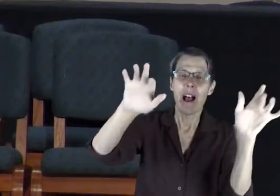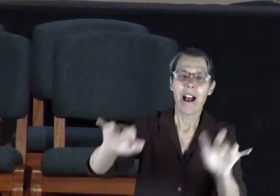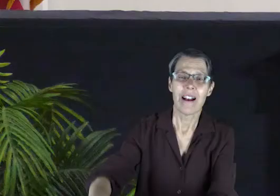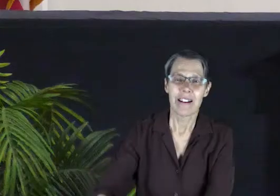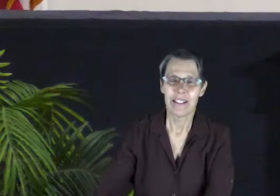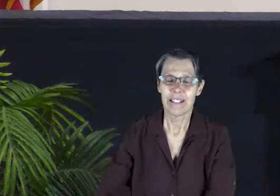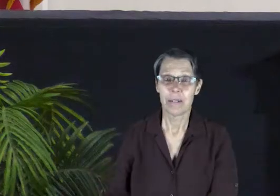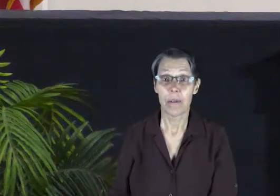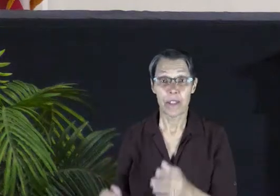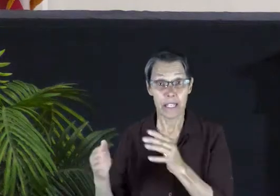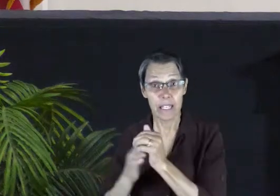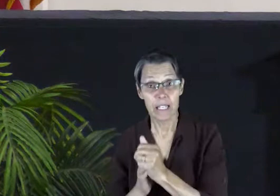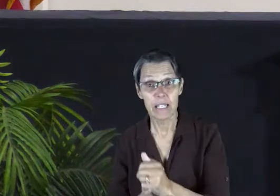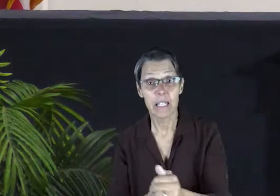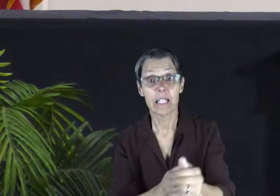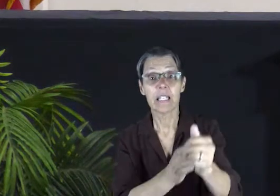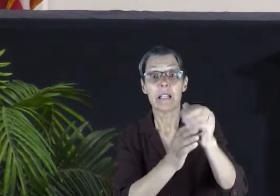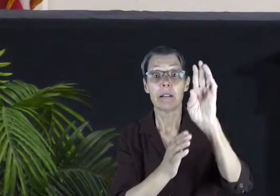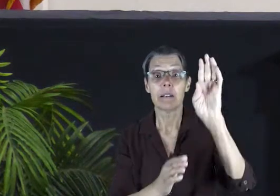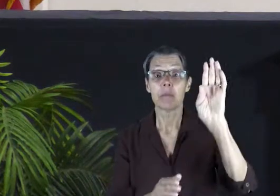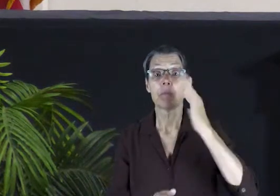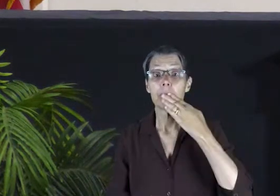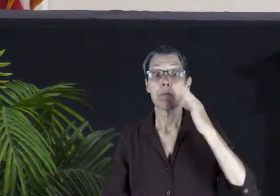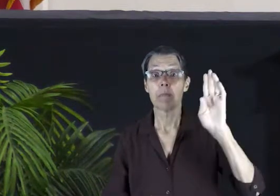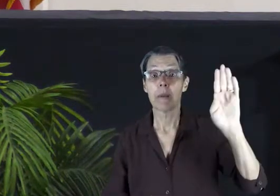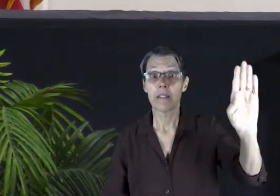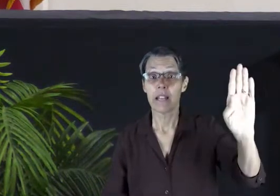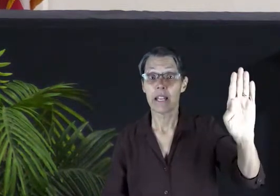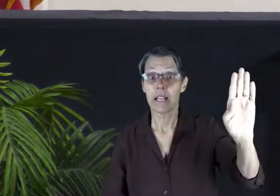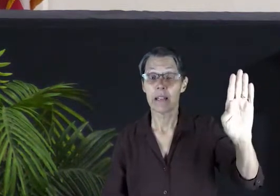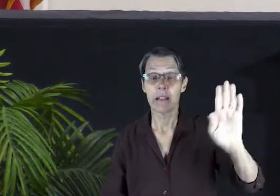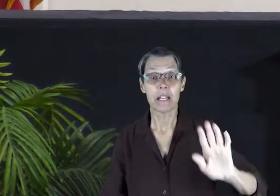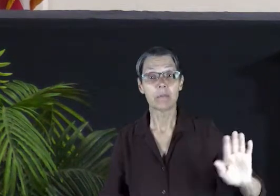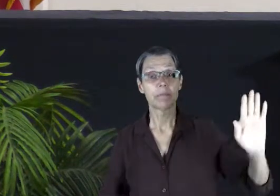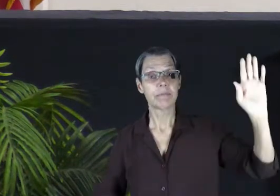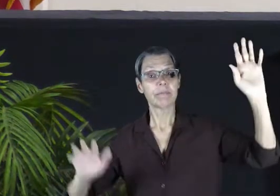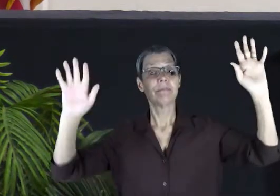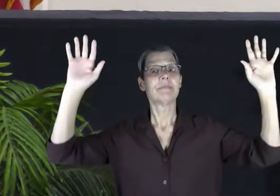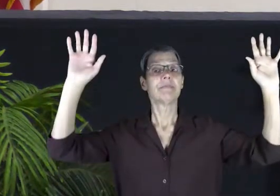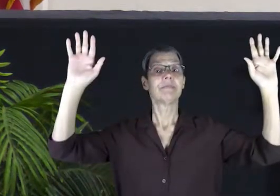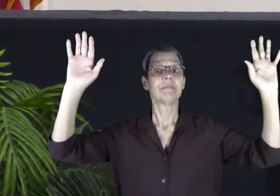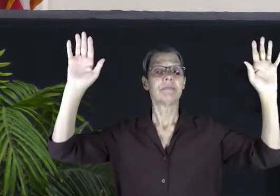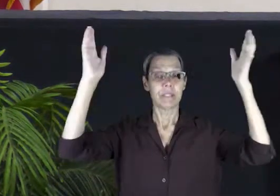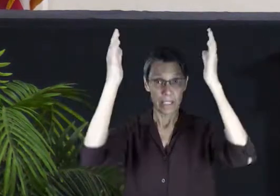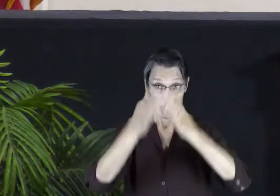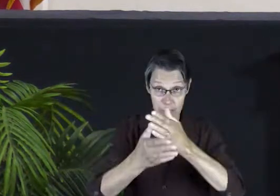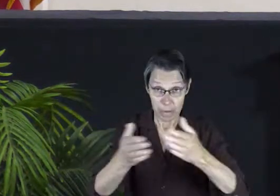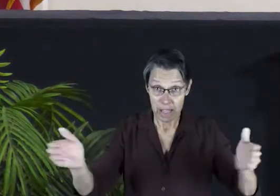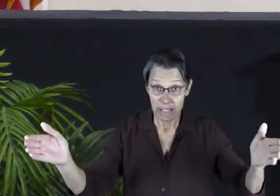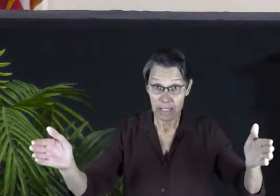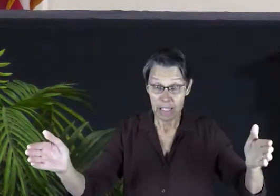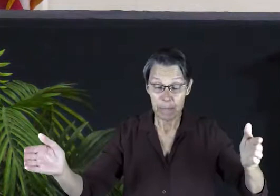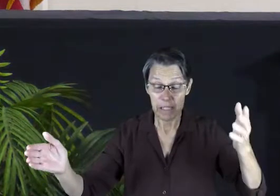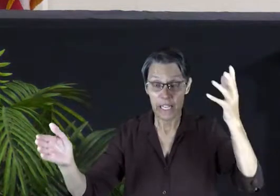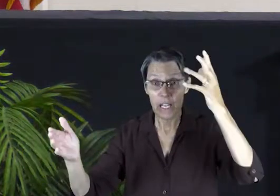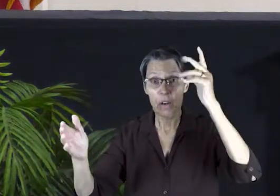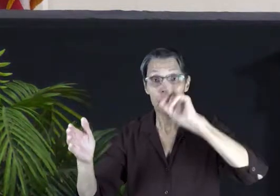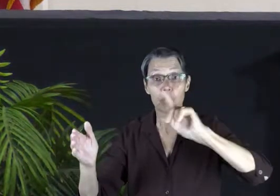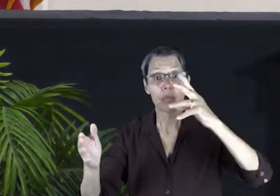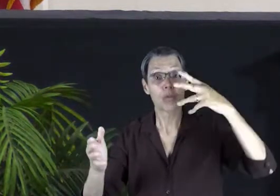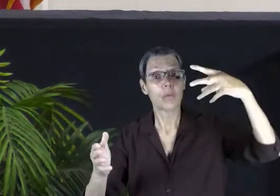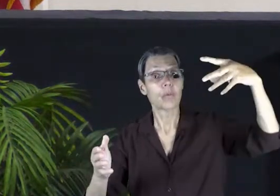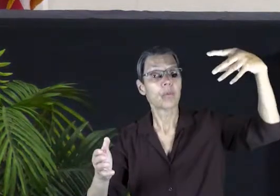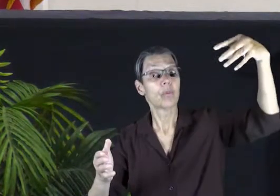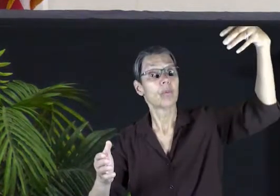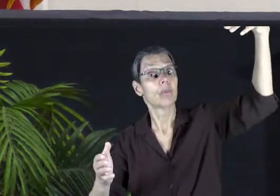high." Then he led them out as far as Bethany, and lifting up his hands, he blessed them. While he was blessing them, he